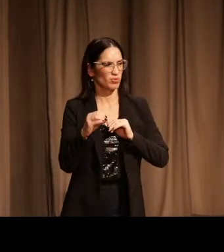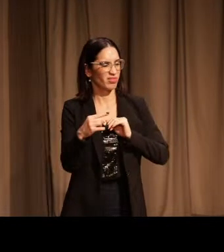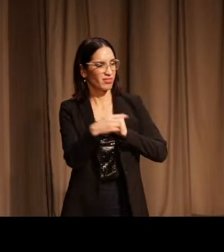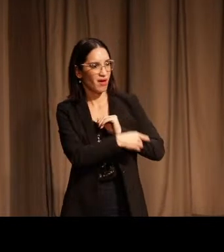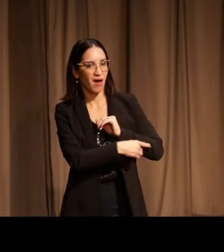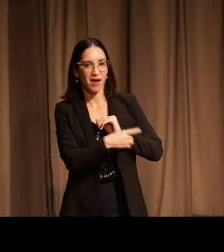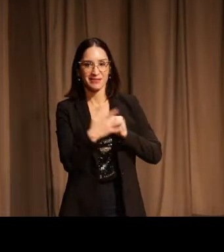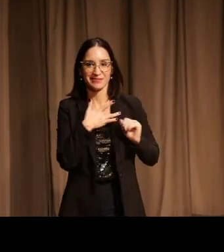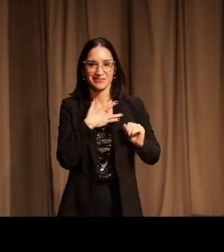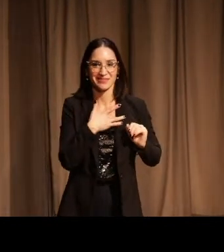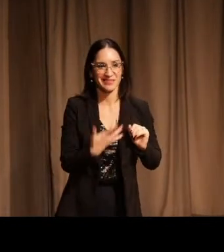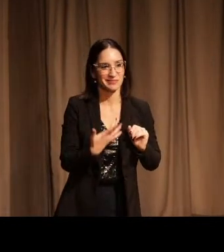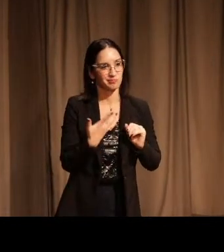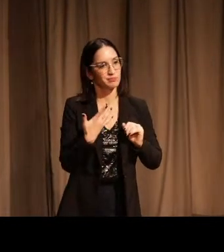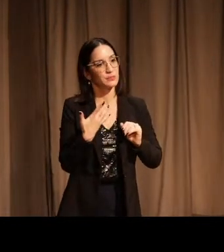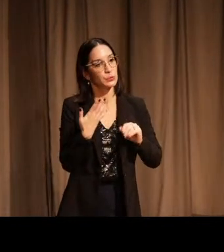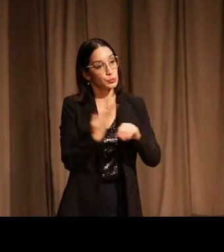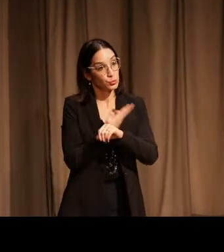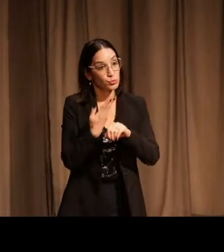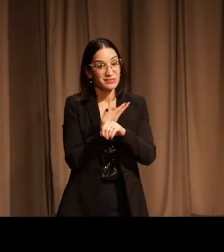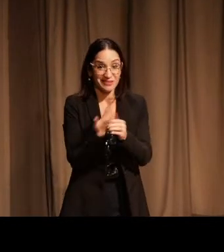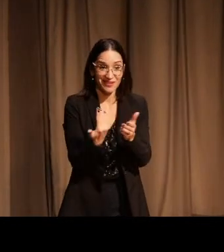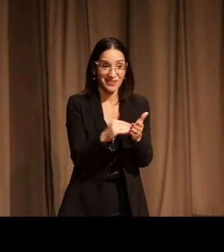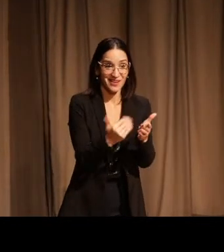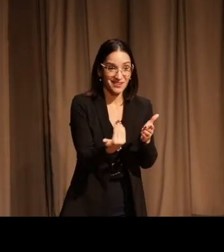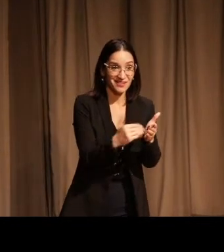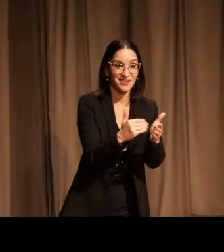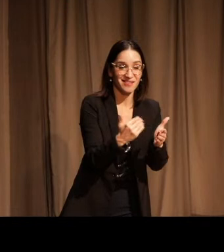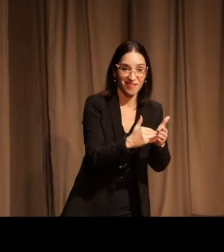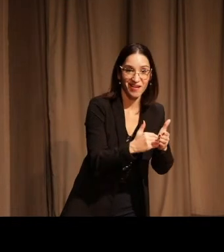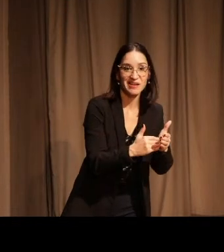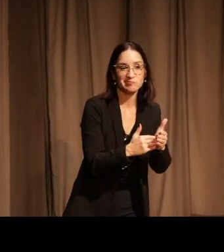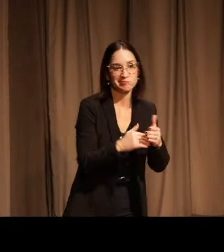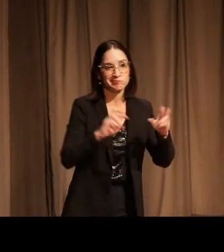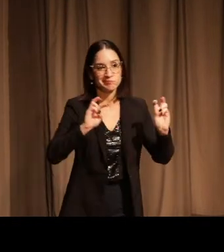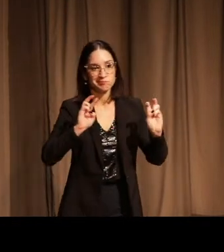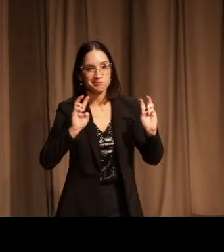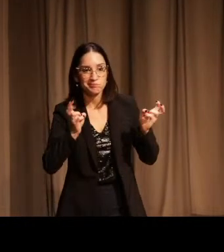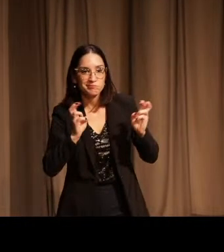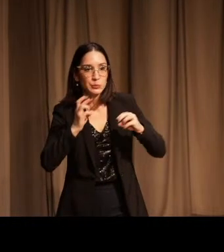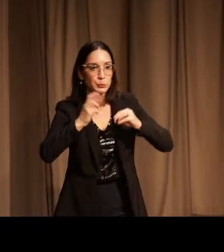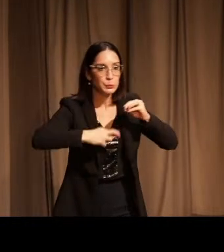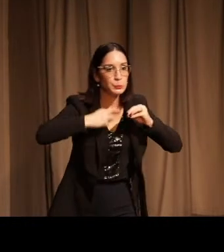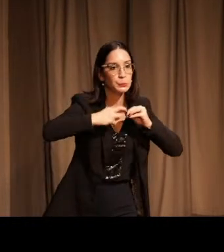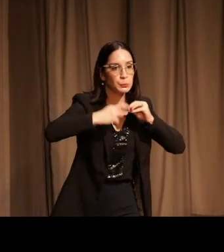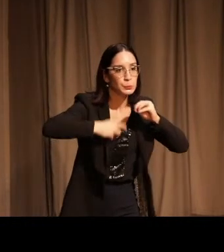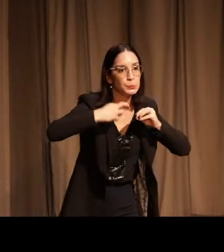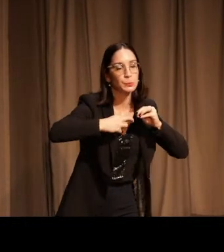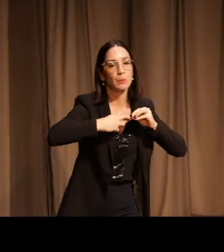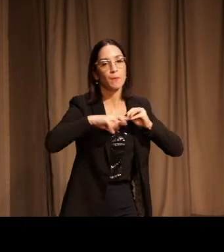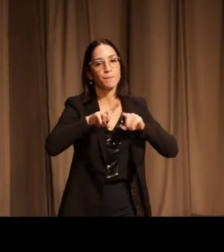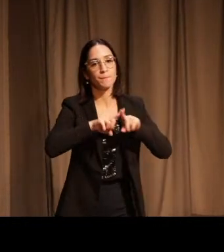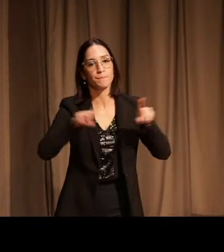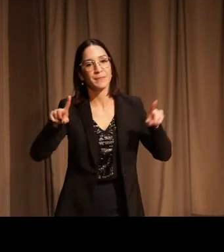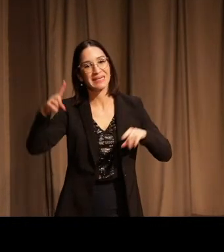would say recycling symbols, but also reimagining them. Imagine also, like, I believe when you